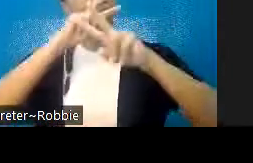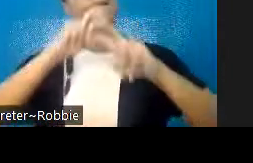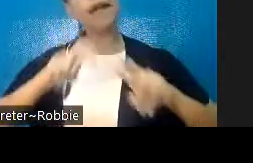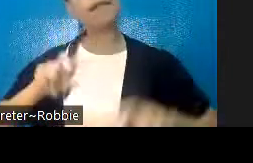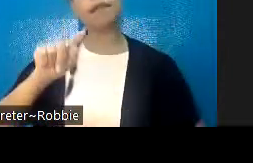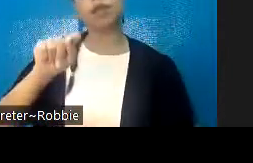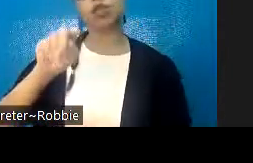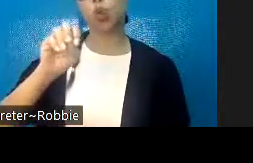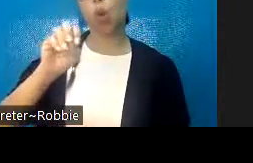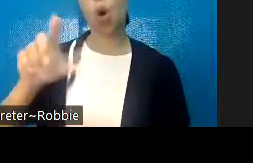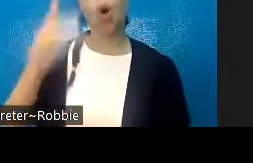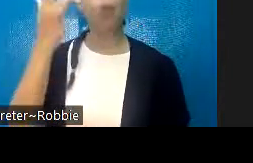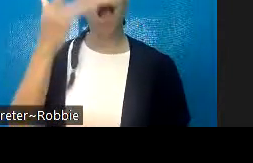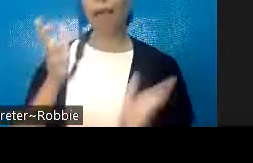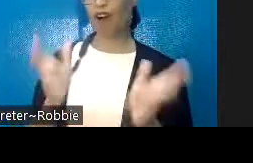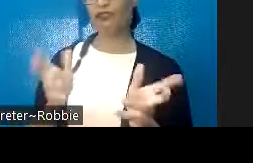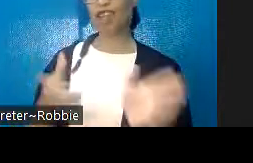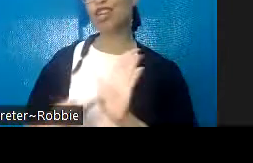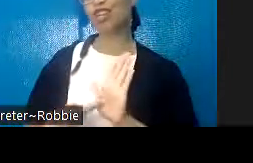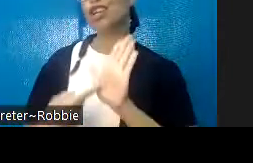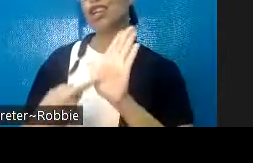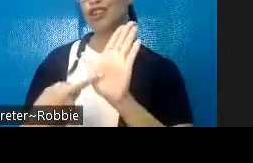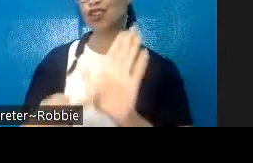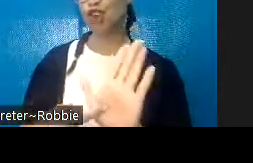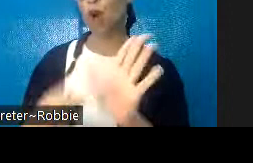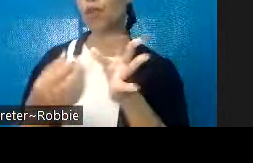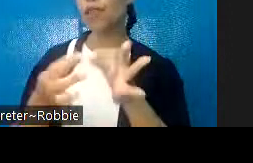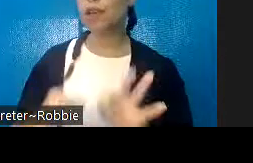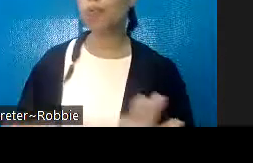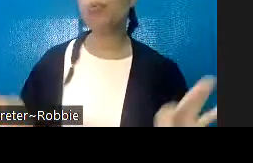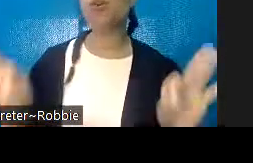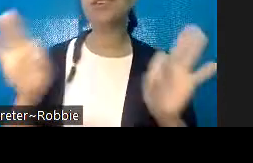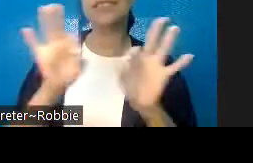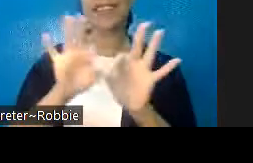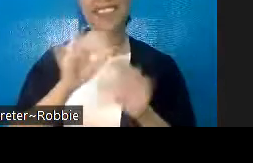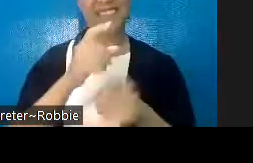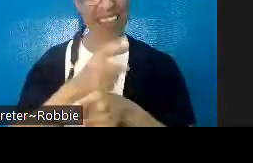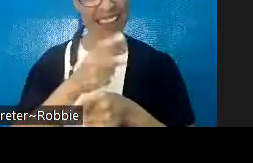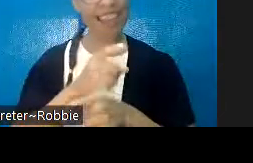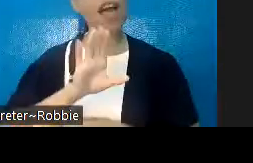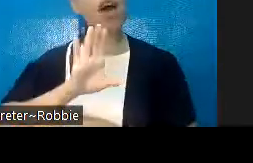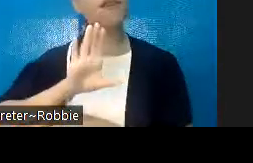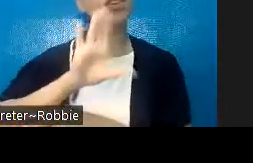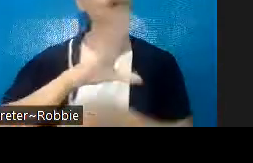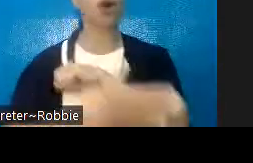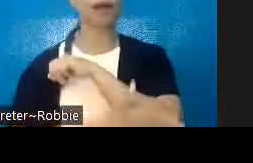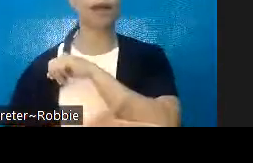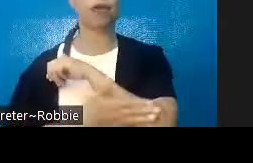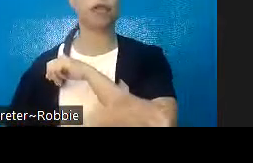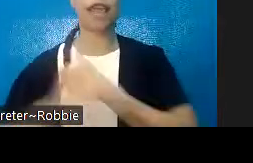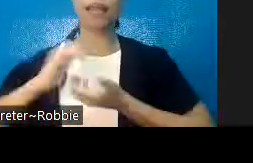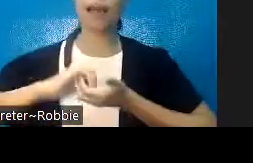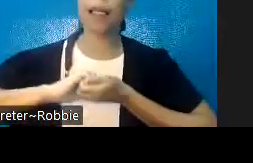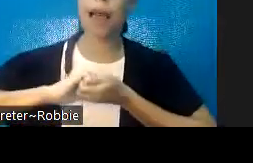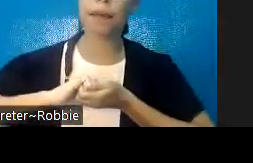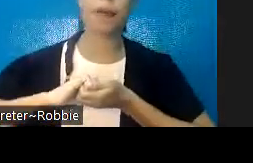in the conversation, it begins to highlight the values, right, of your particular county and collaborative and what you